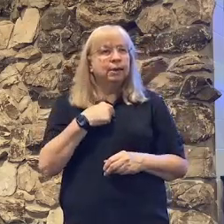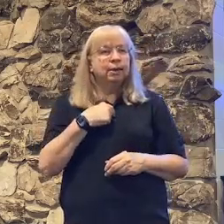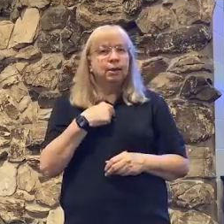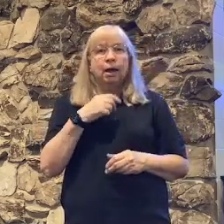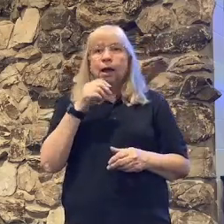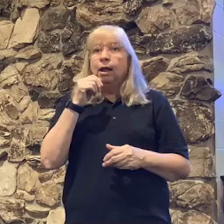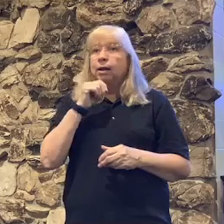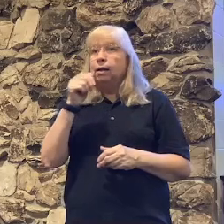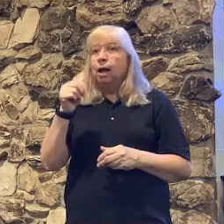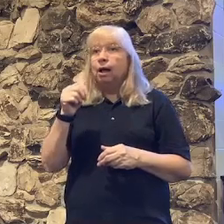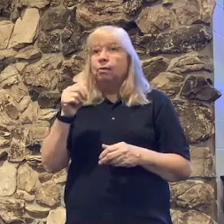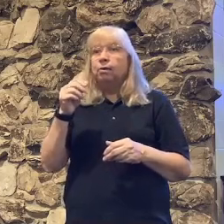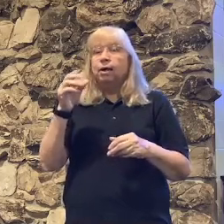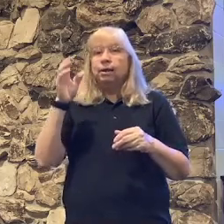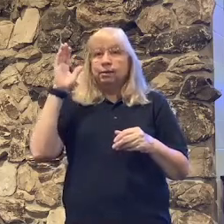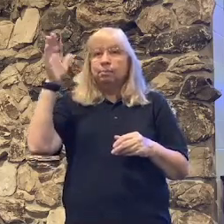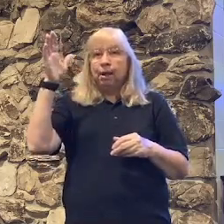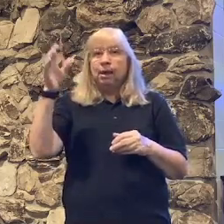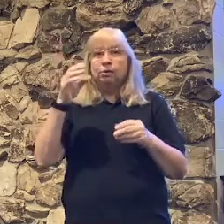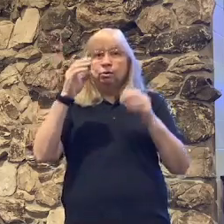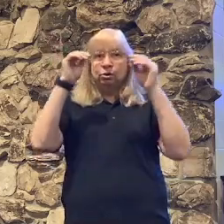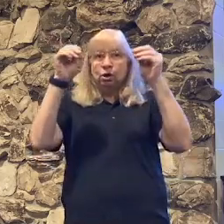Not what has the pastor taught me.